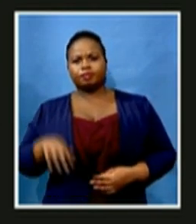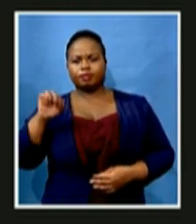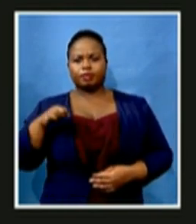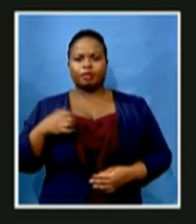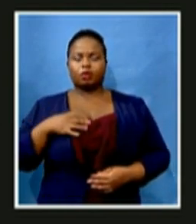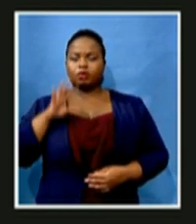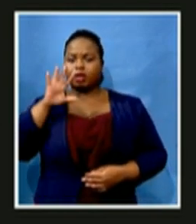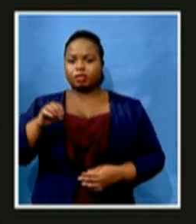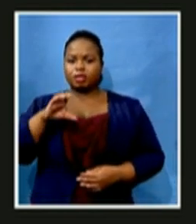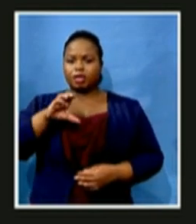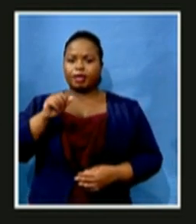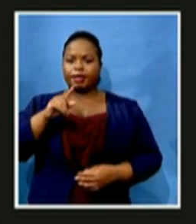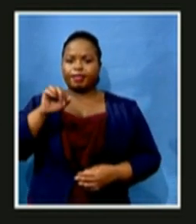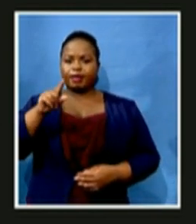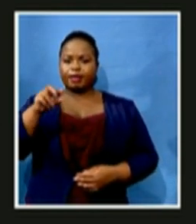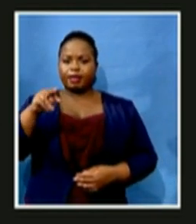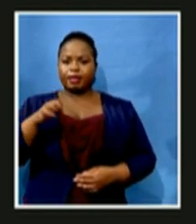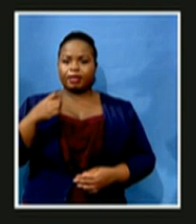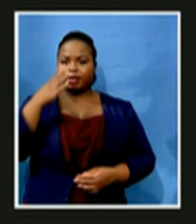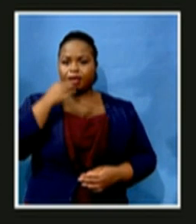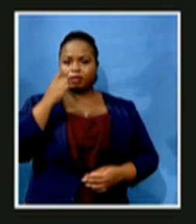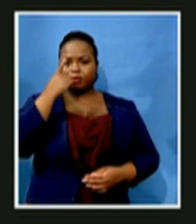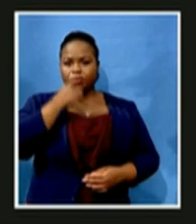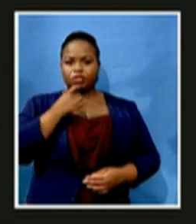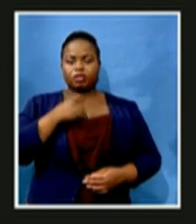the NPI effects,